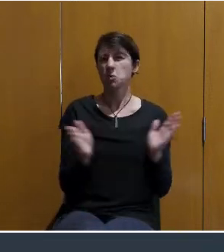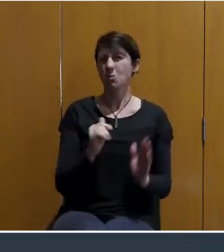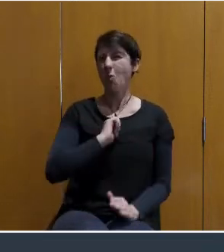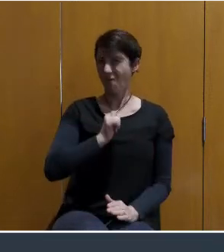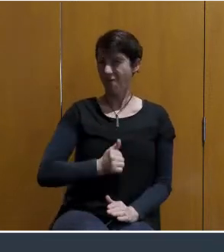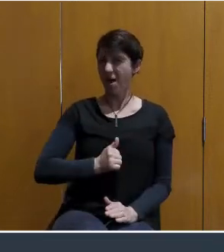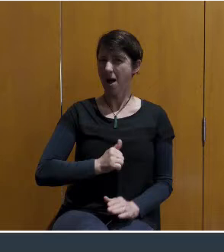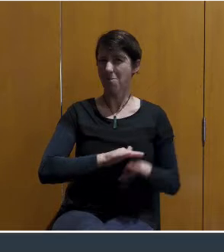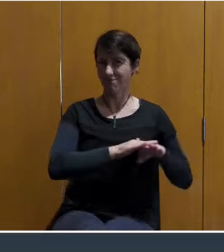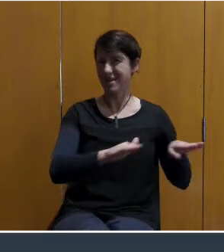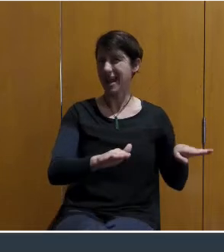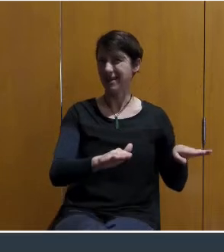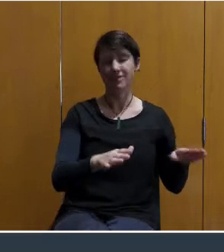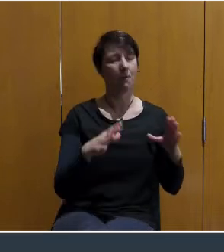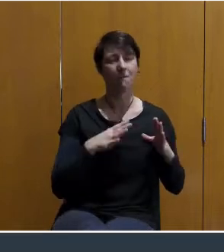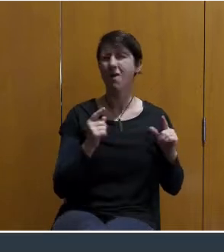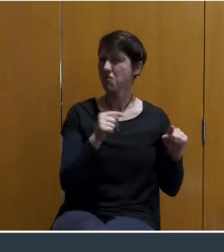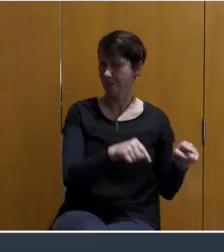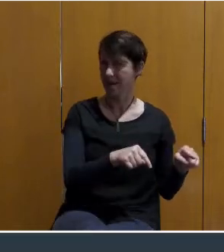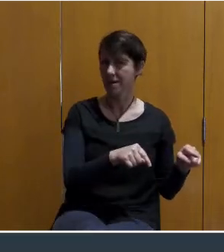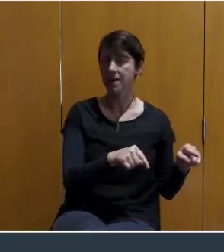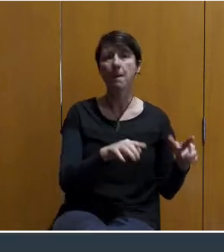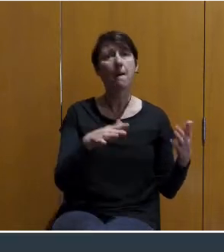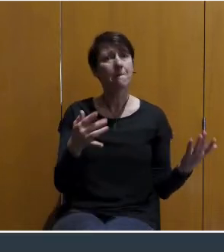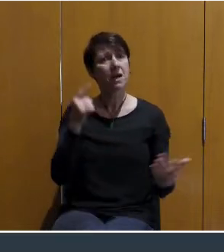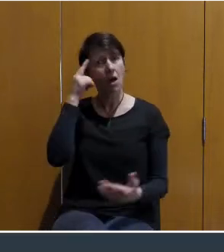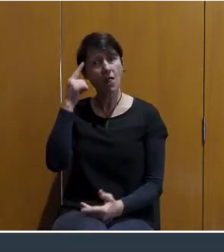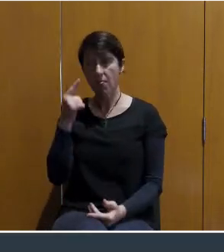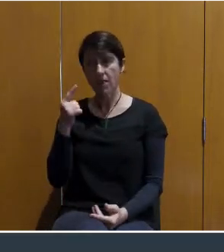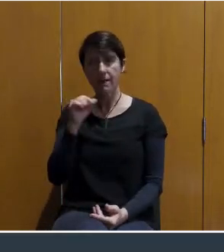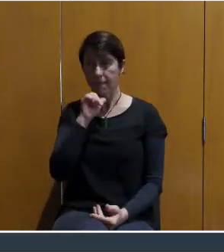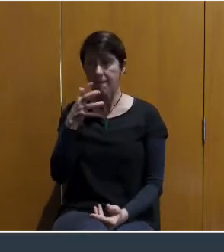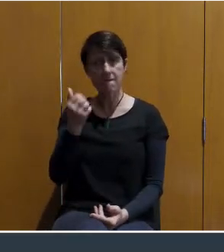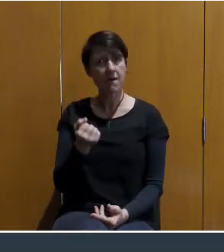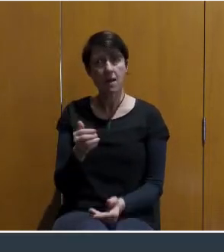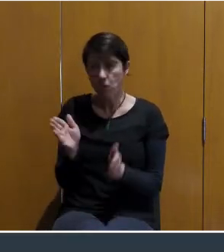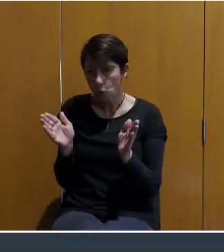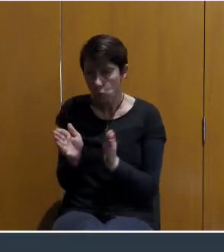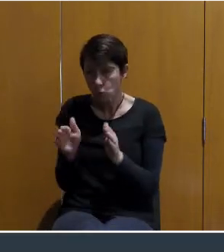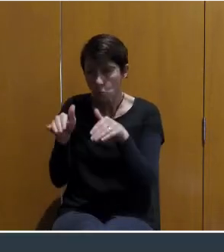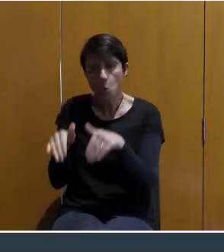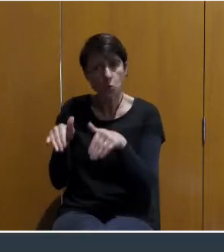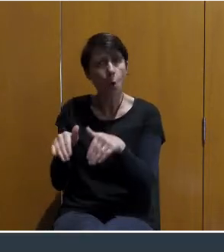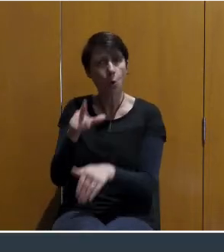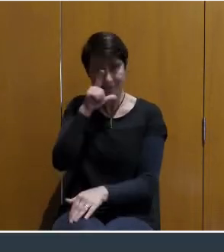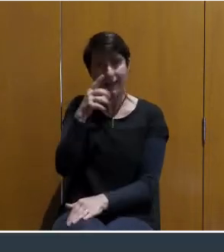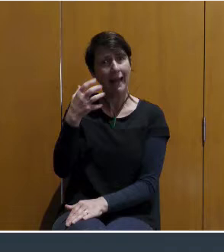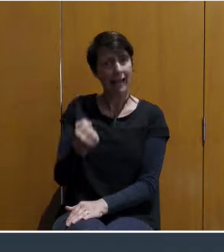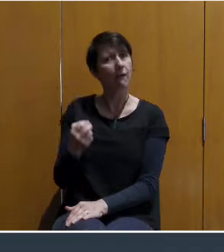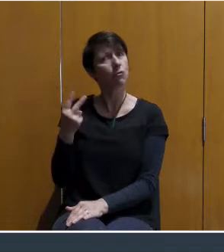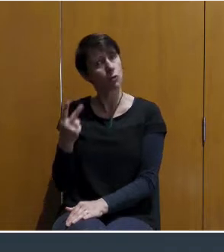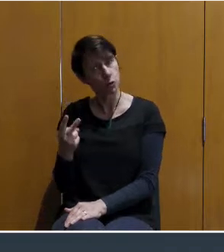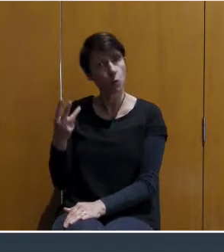for people that are, you know, small dogs, yes, definitely 2 or 3. But I think just